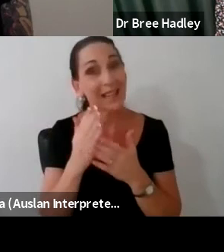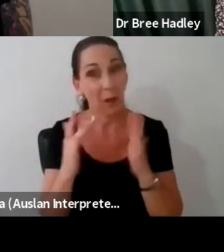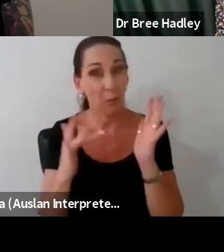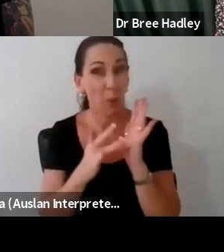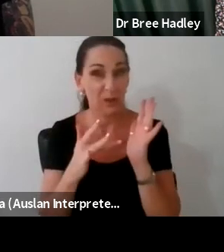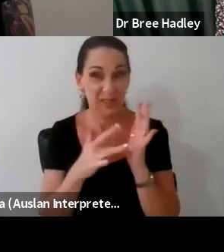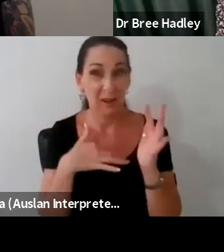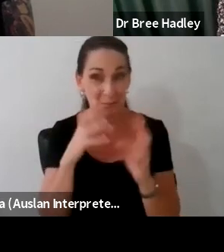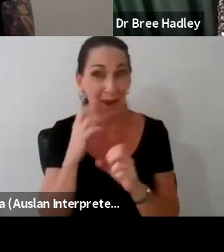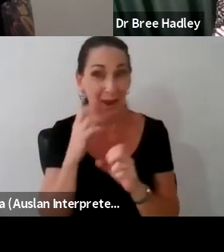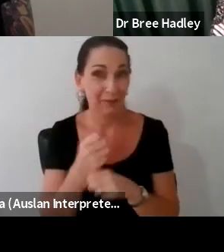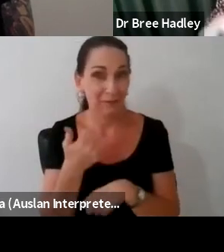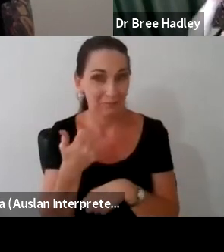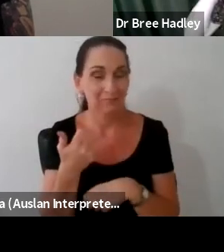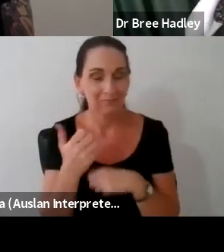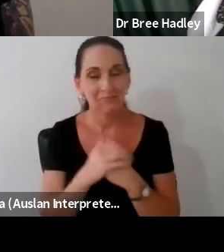think.